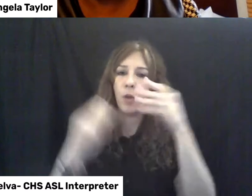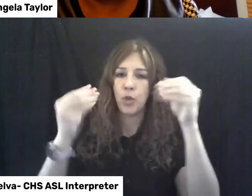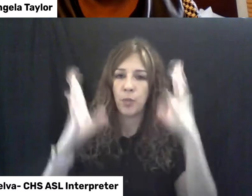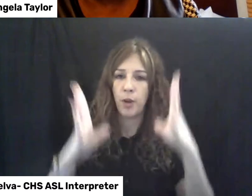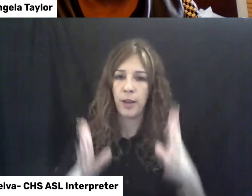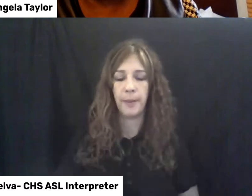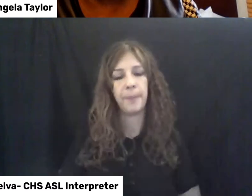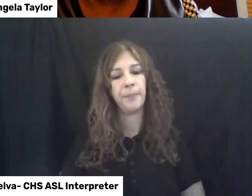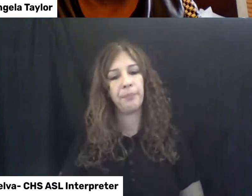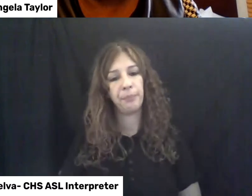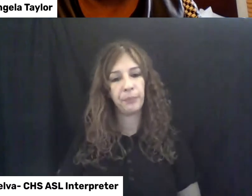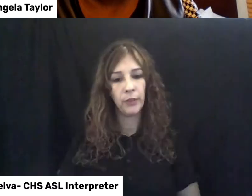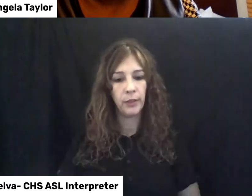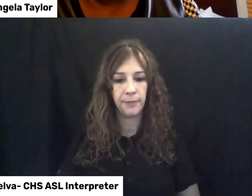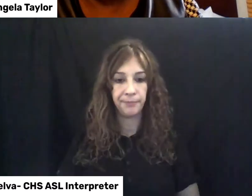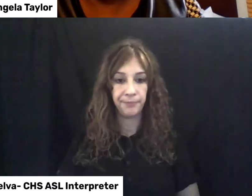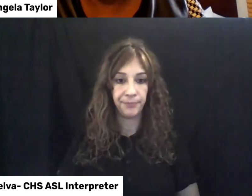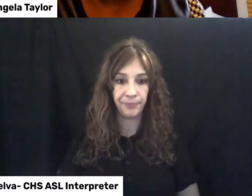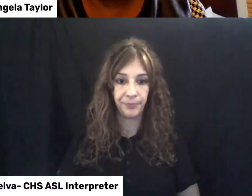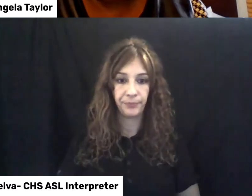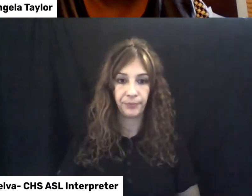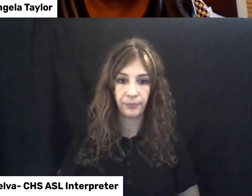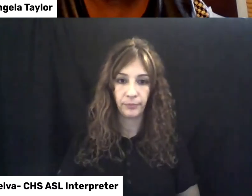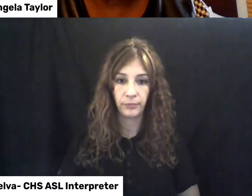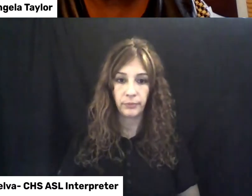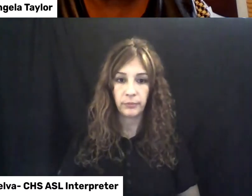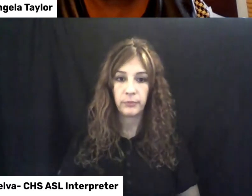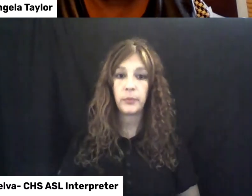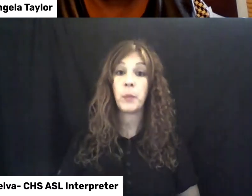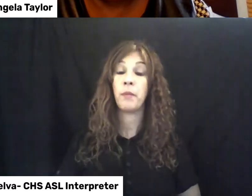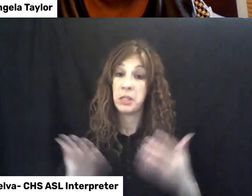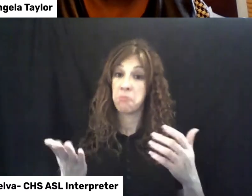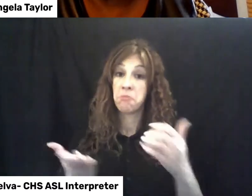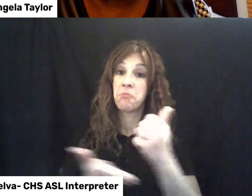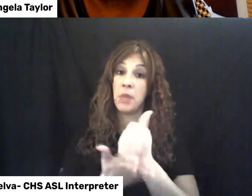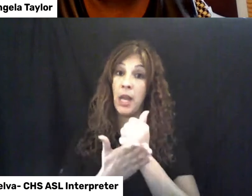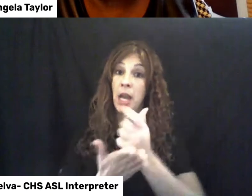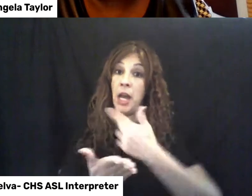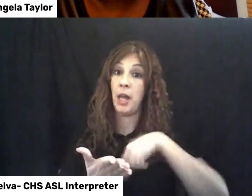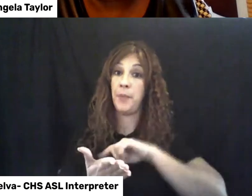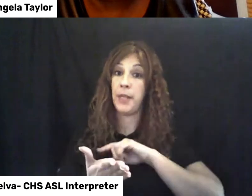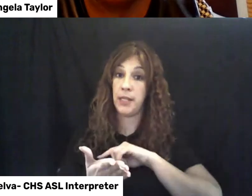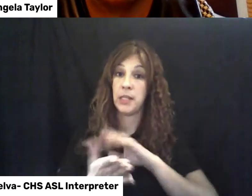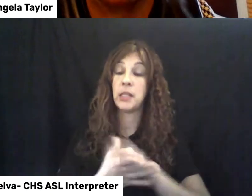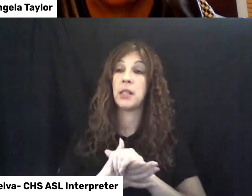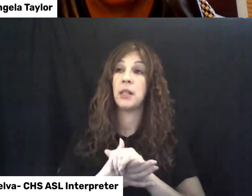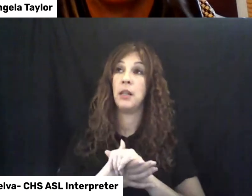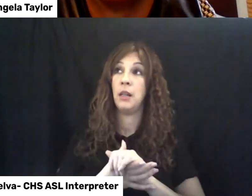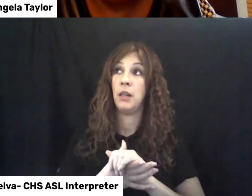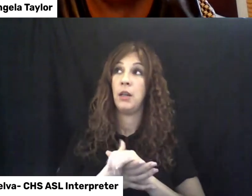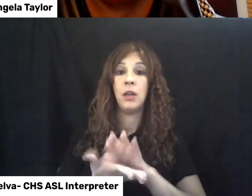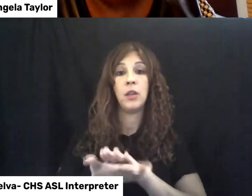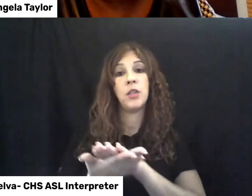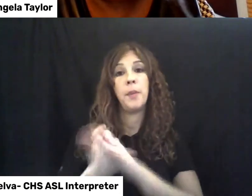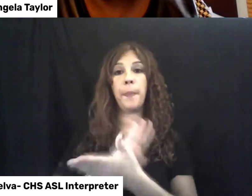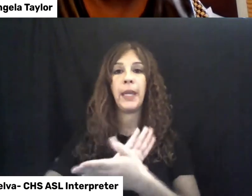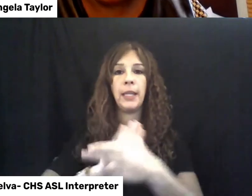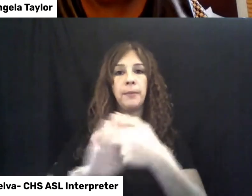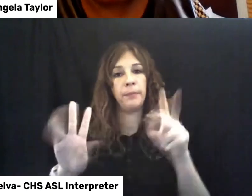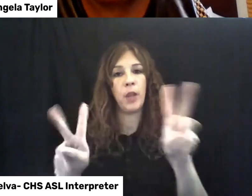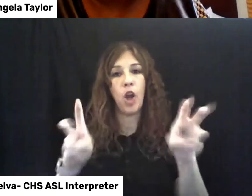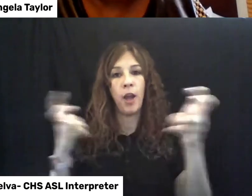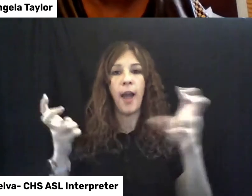It has brought us on board to being actually official.